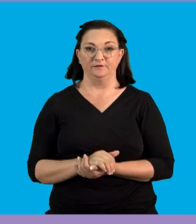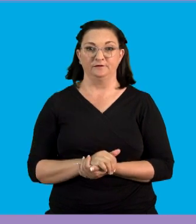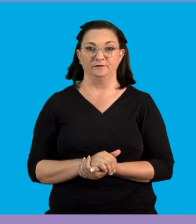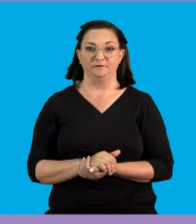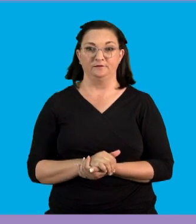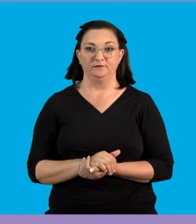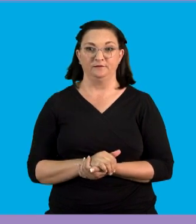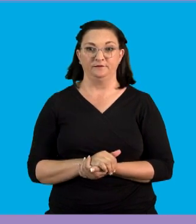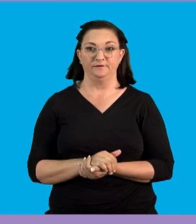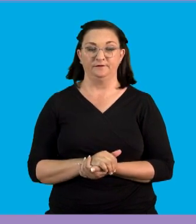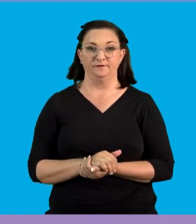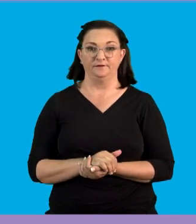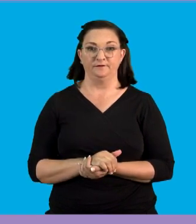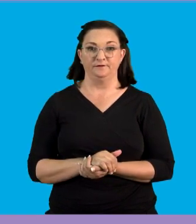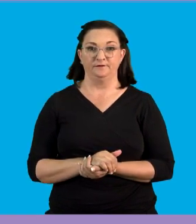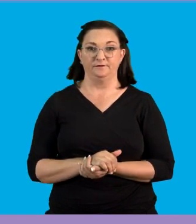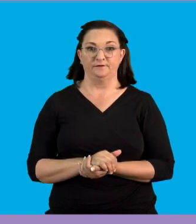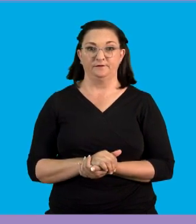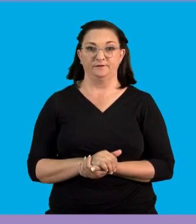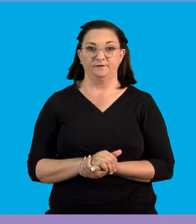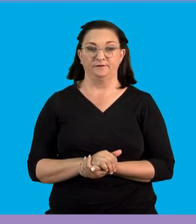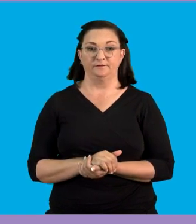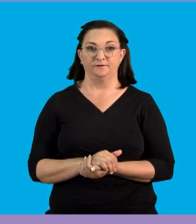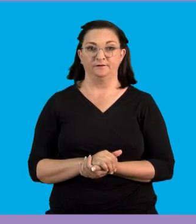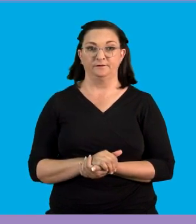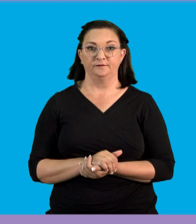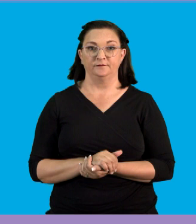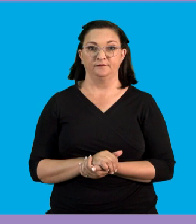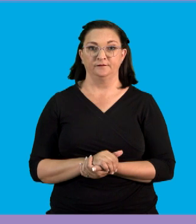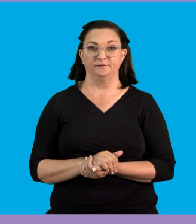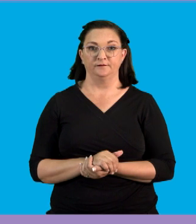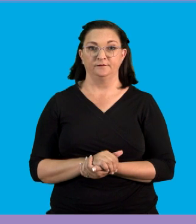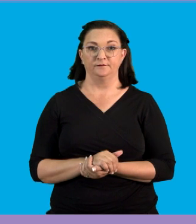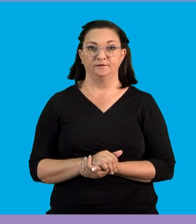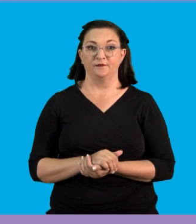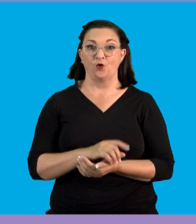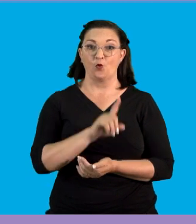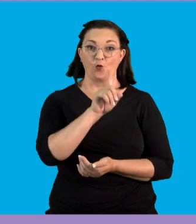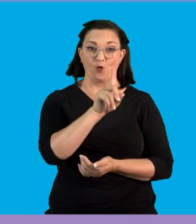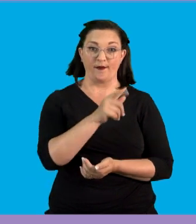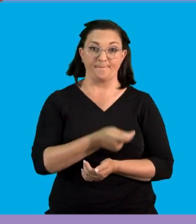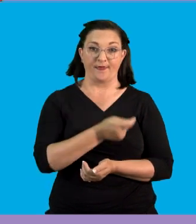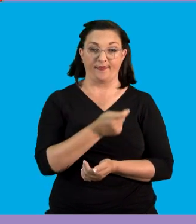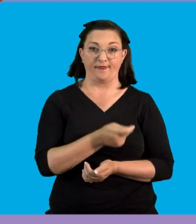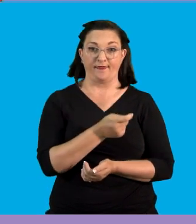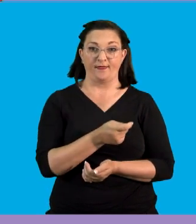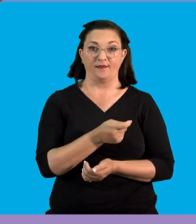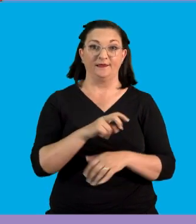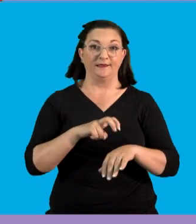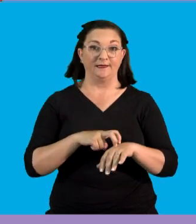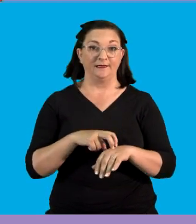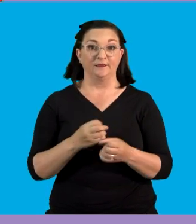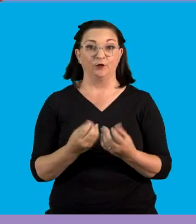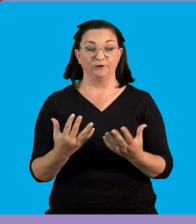67/50 that we are going to be working with. But again, we also know that for 1 pan,